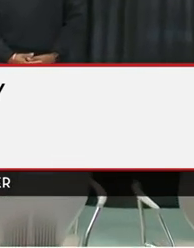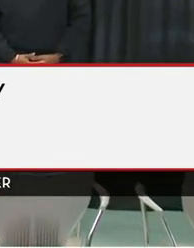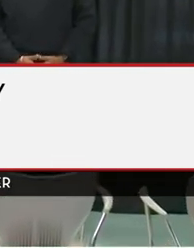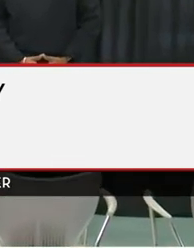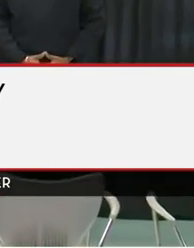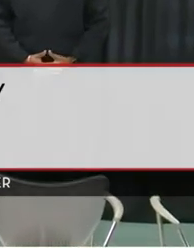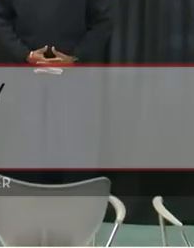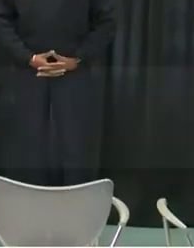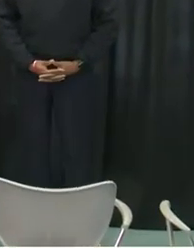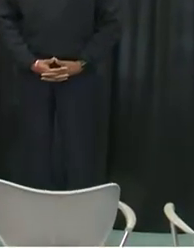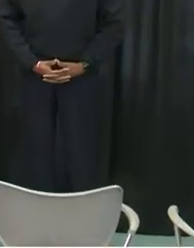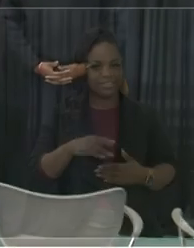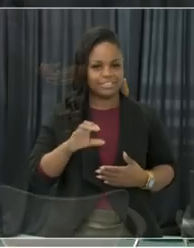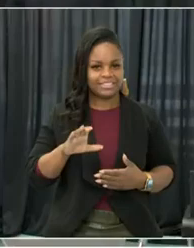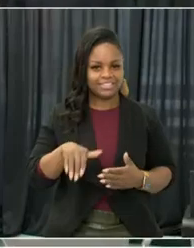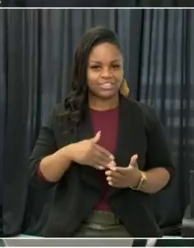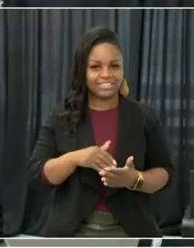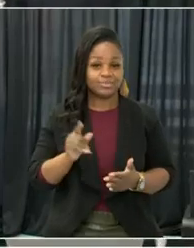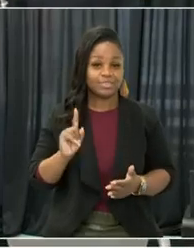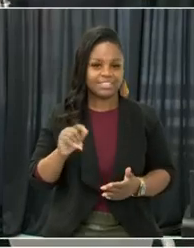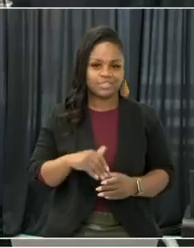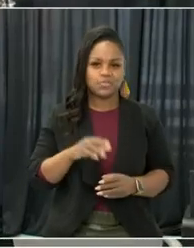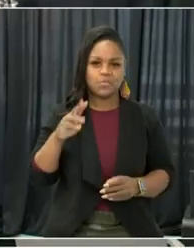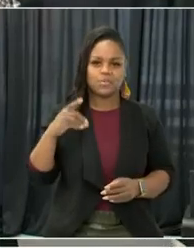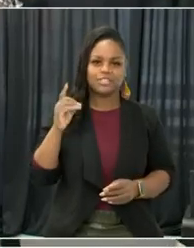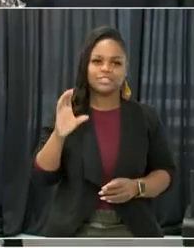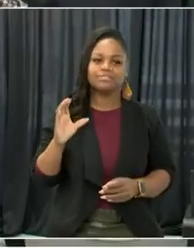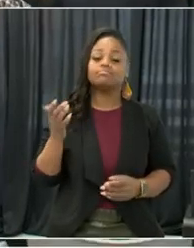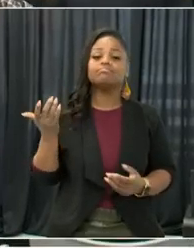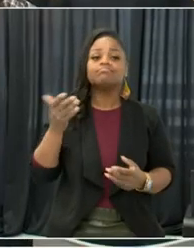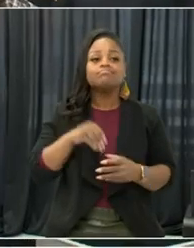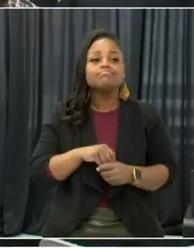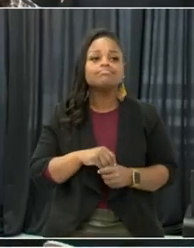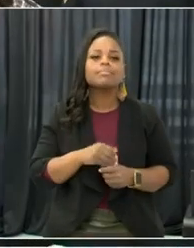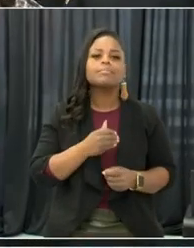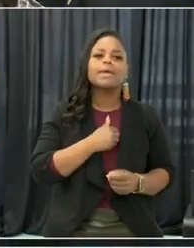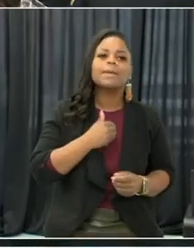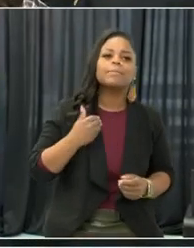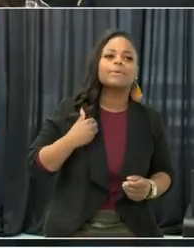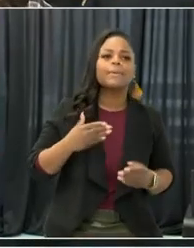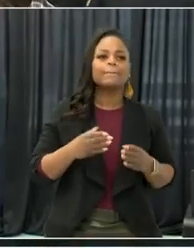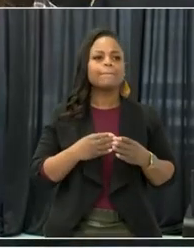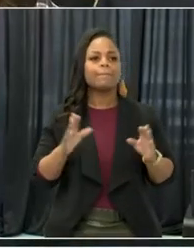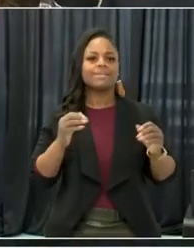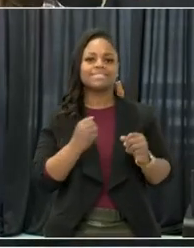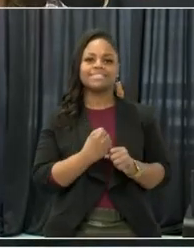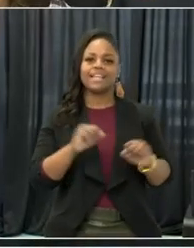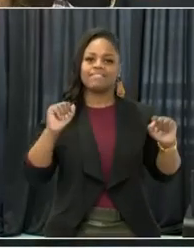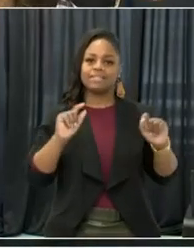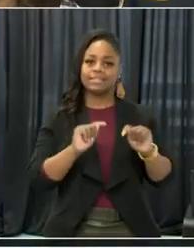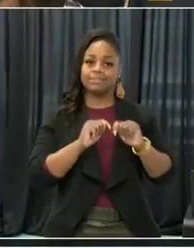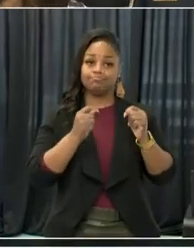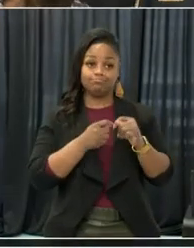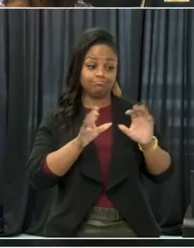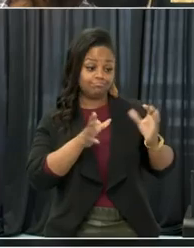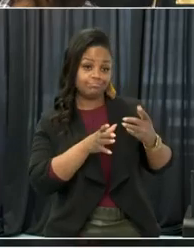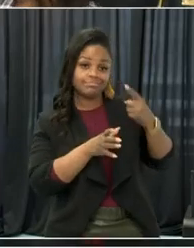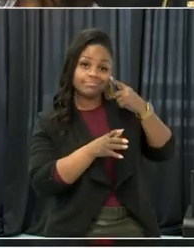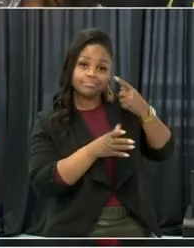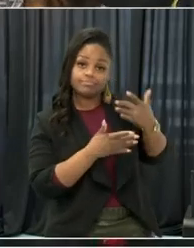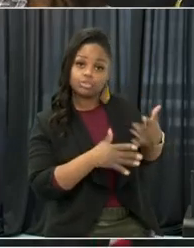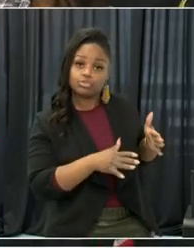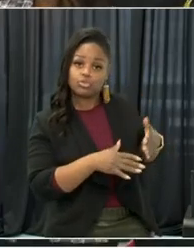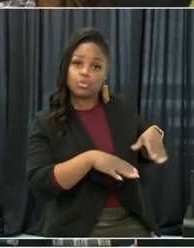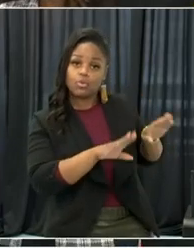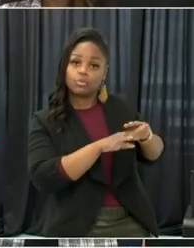I'm joined by members of my public safety team. We have just concluded a crime meeting